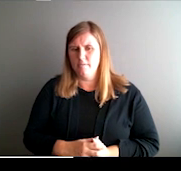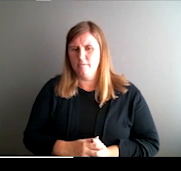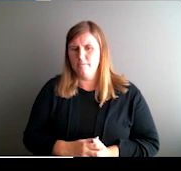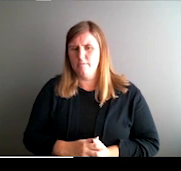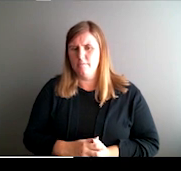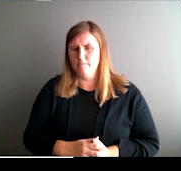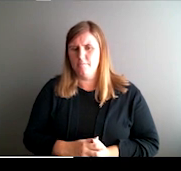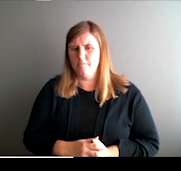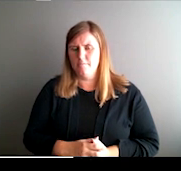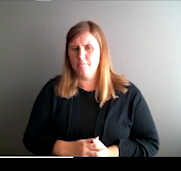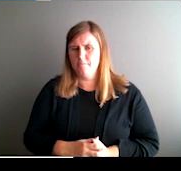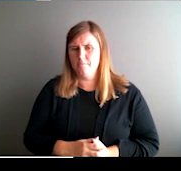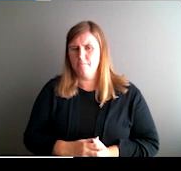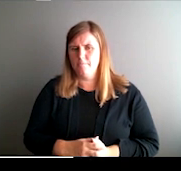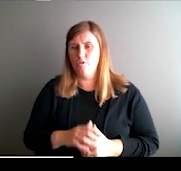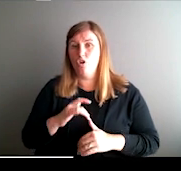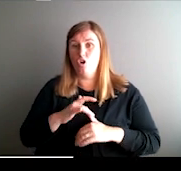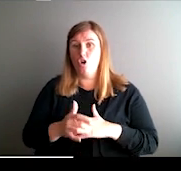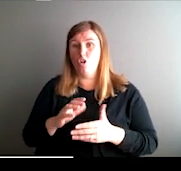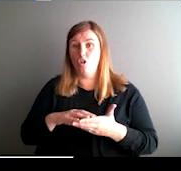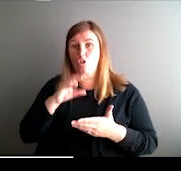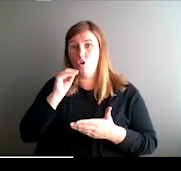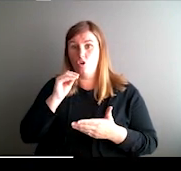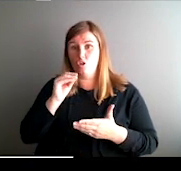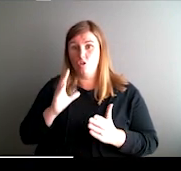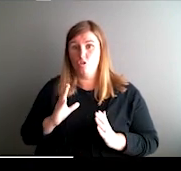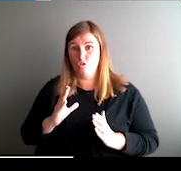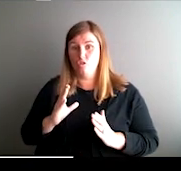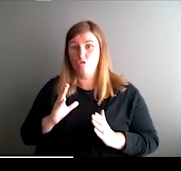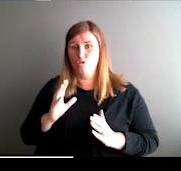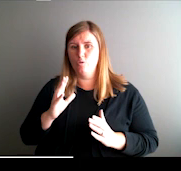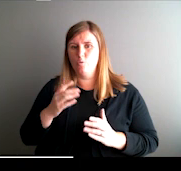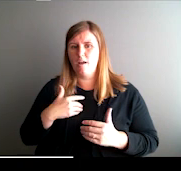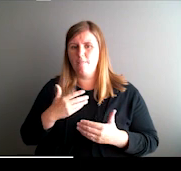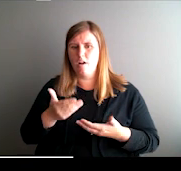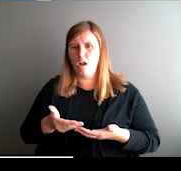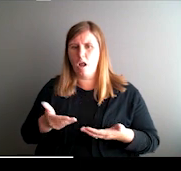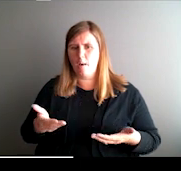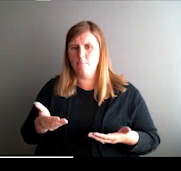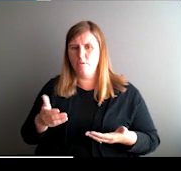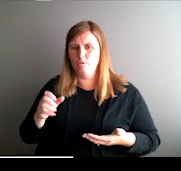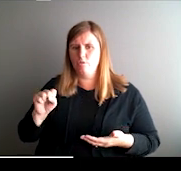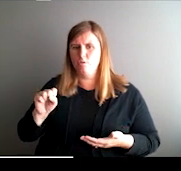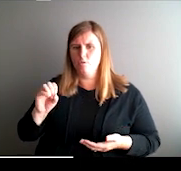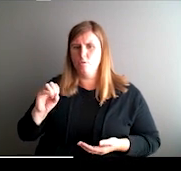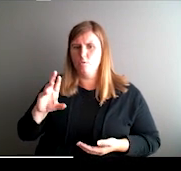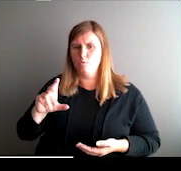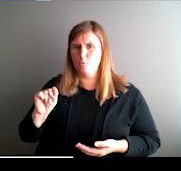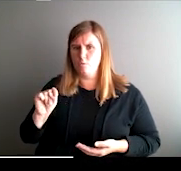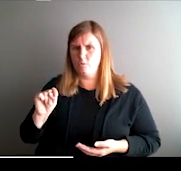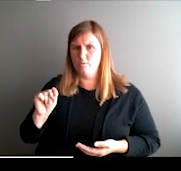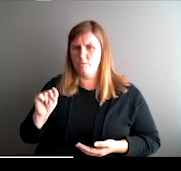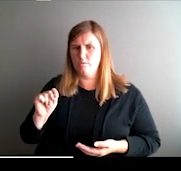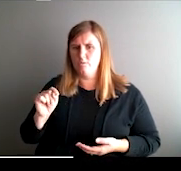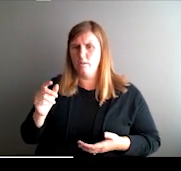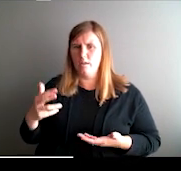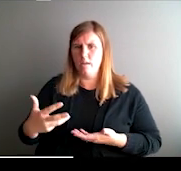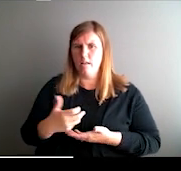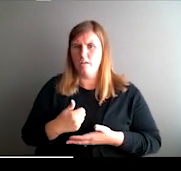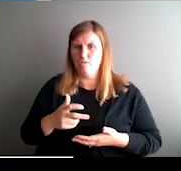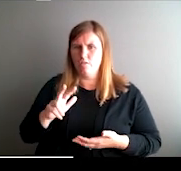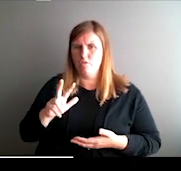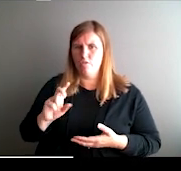Students who are early learners will often benefit from something called an object sort. An object sort is a collection